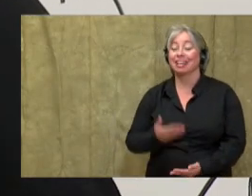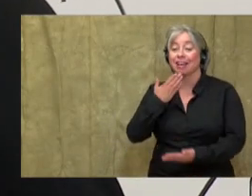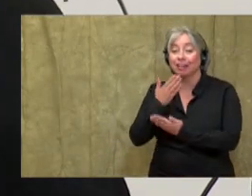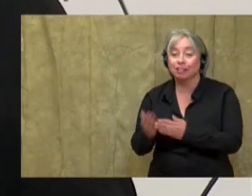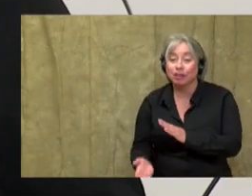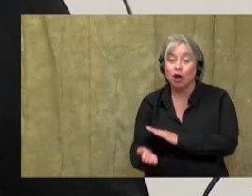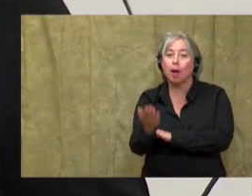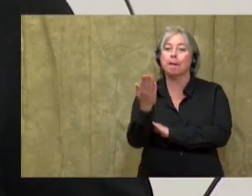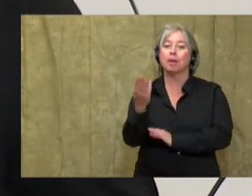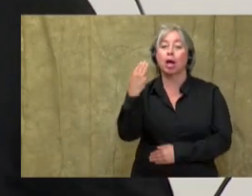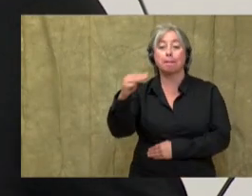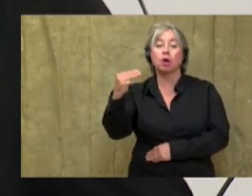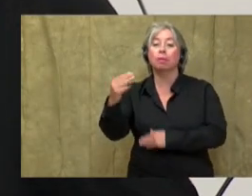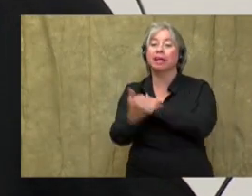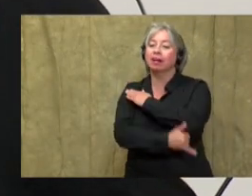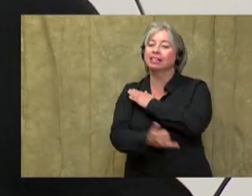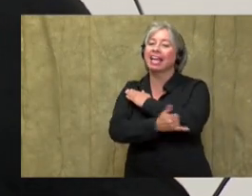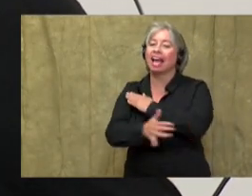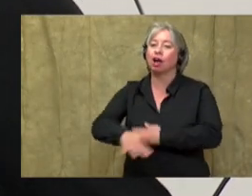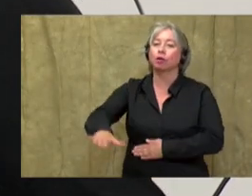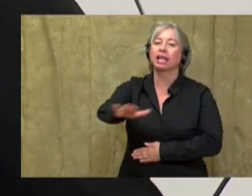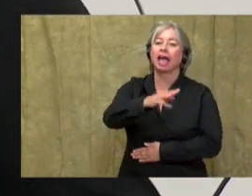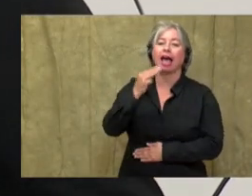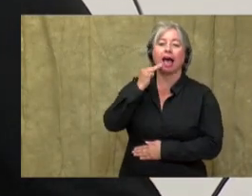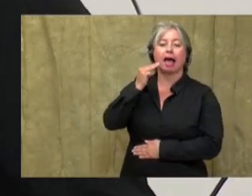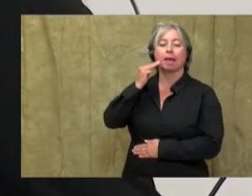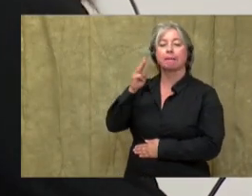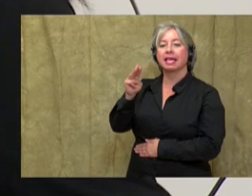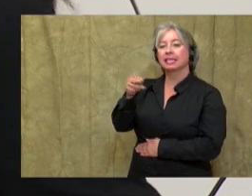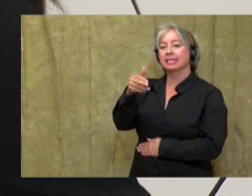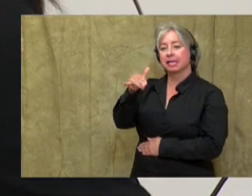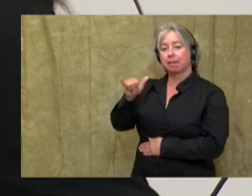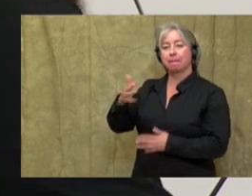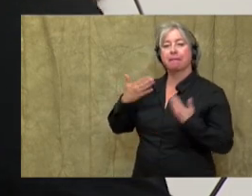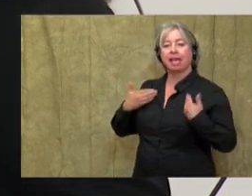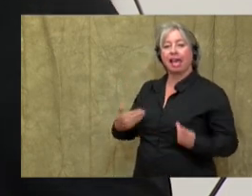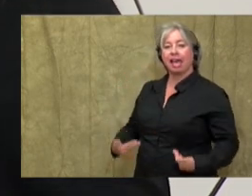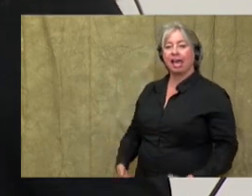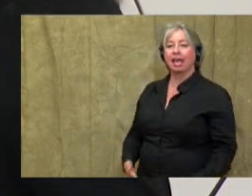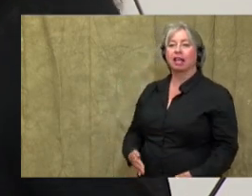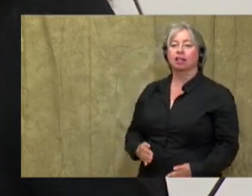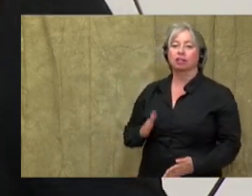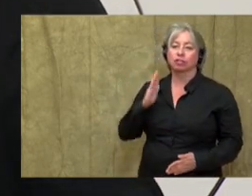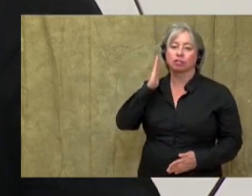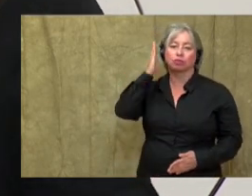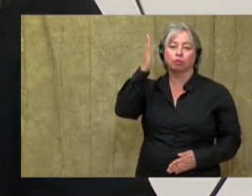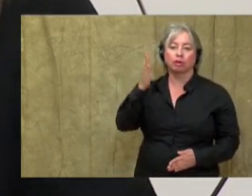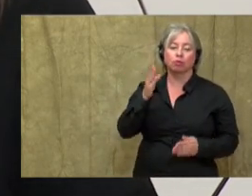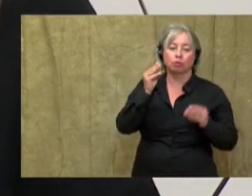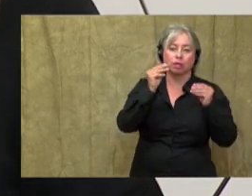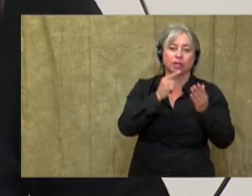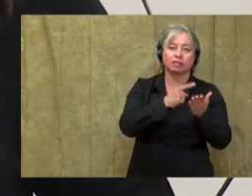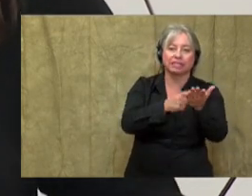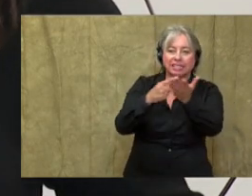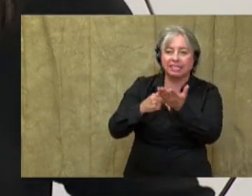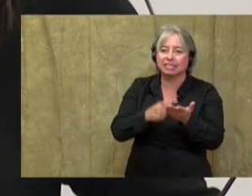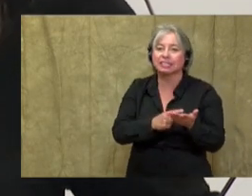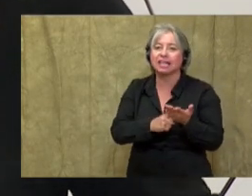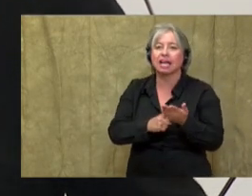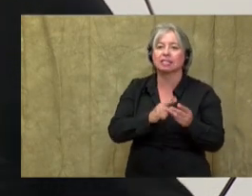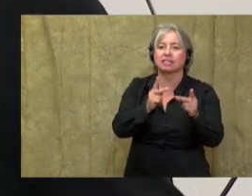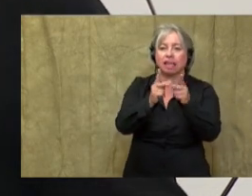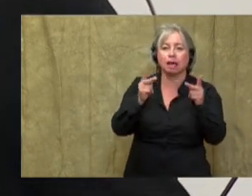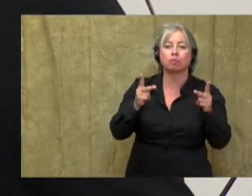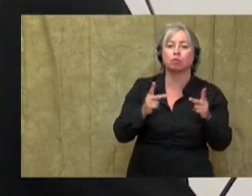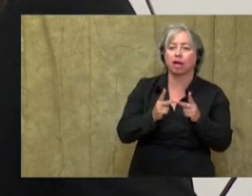Good morning, Mobile County. I'm Mrs. May. I'm here to depart some education on you about the properties of waves. We're